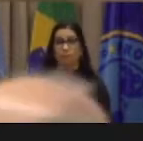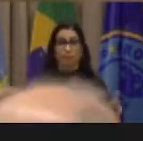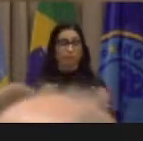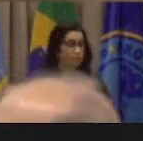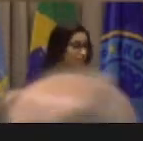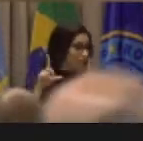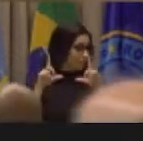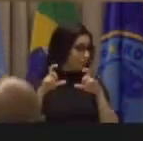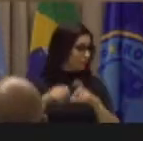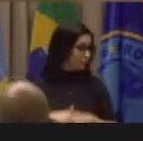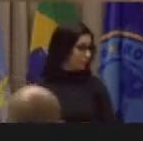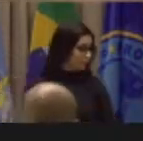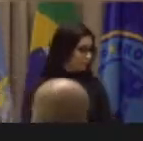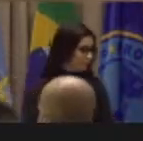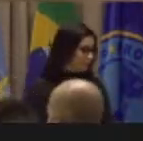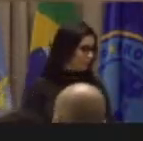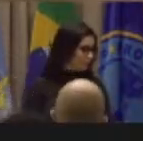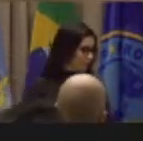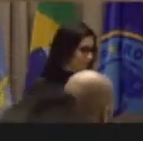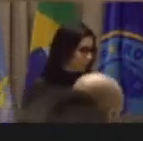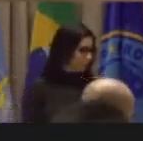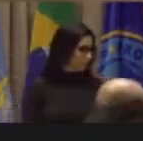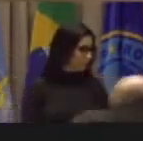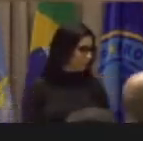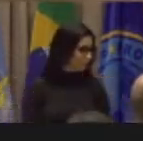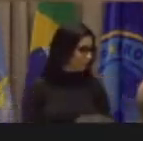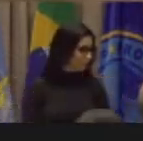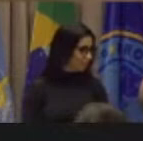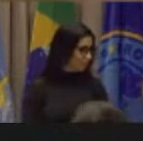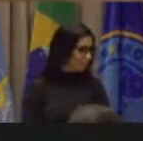so we can have the picture taken.